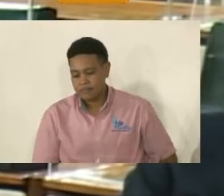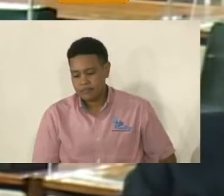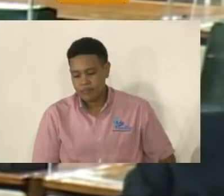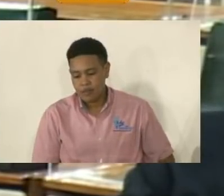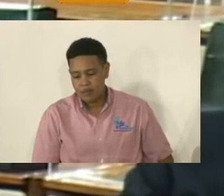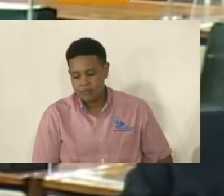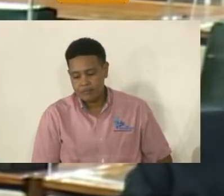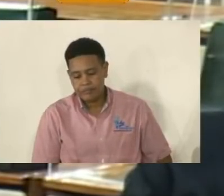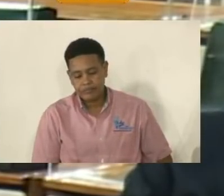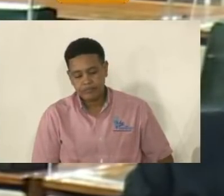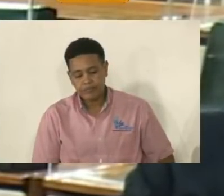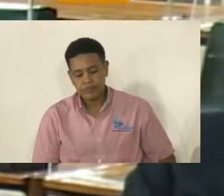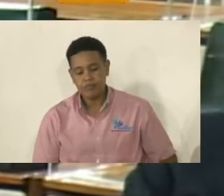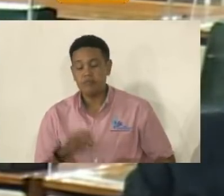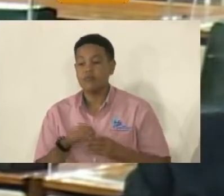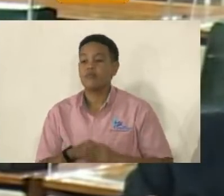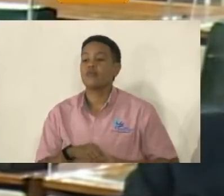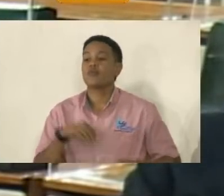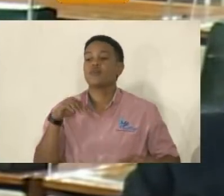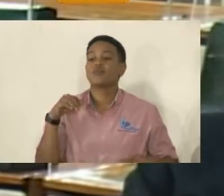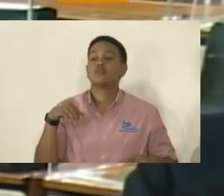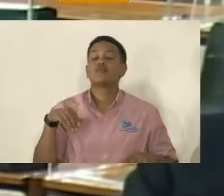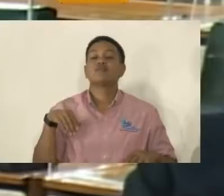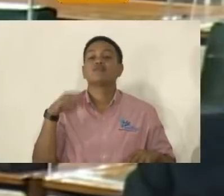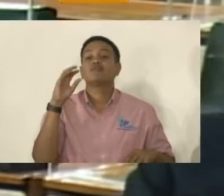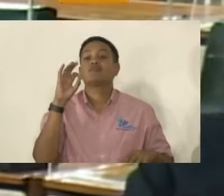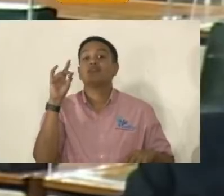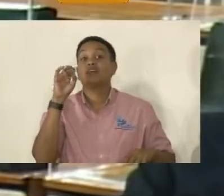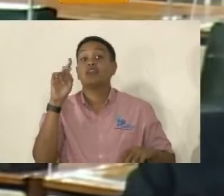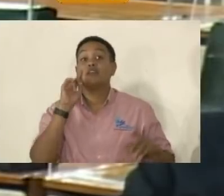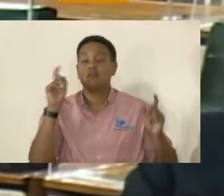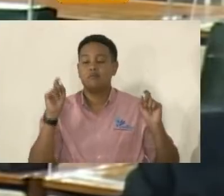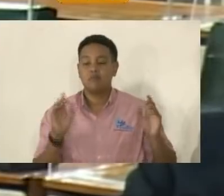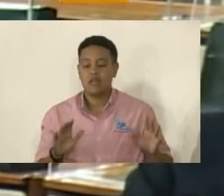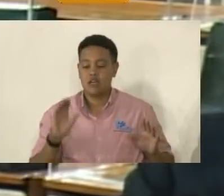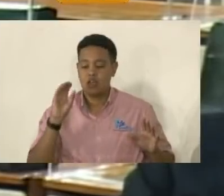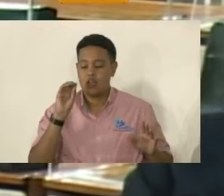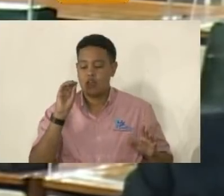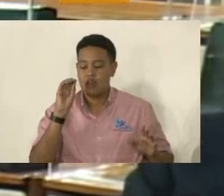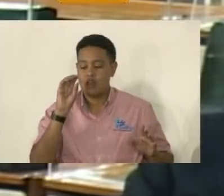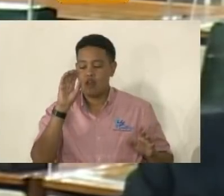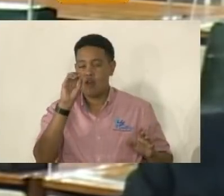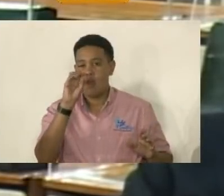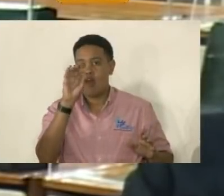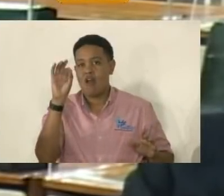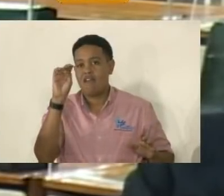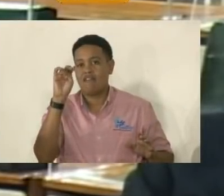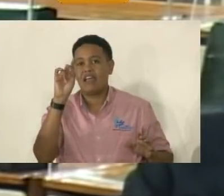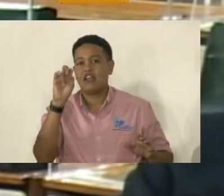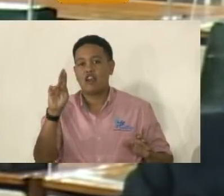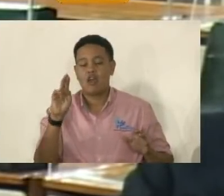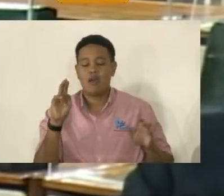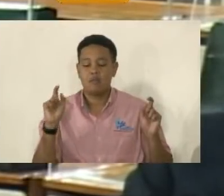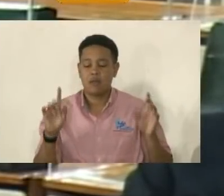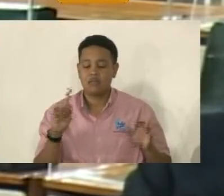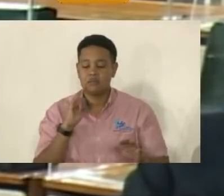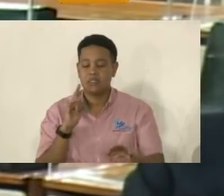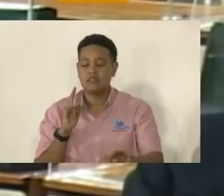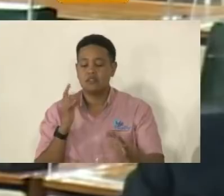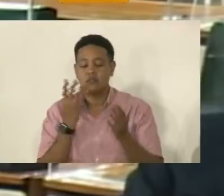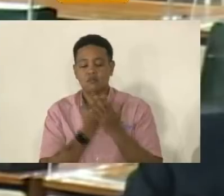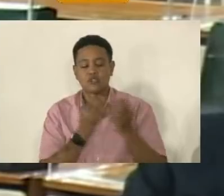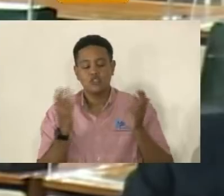They include offender management, which most of us would consider the Department of Correctional Services, the Private Security